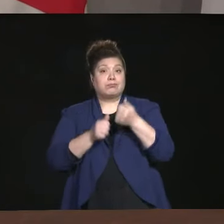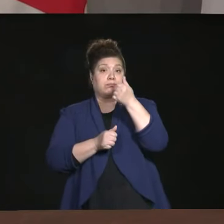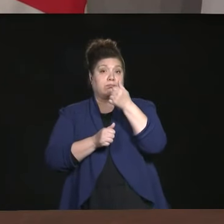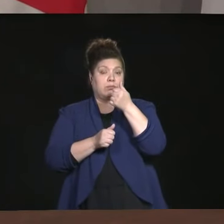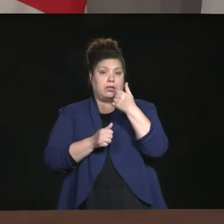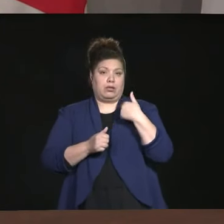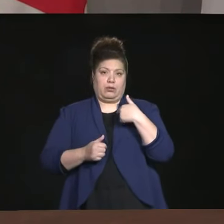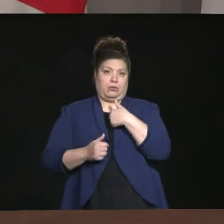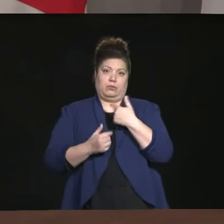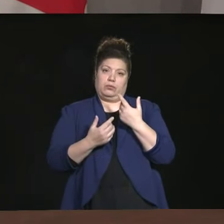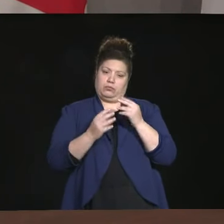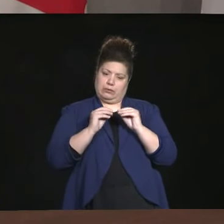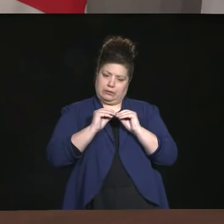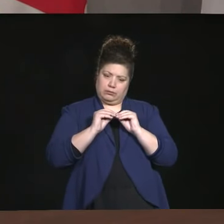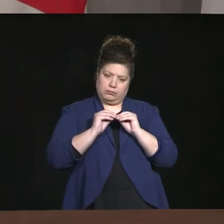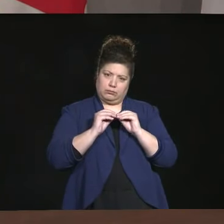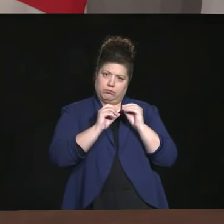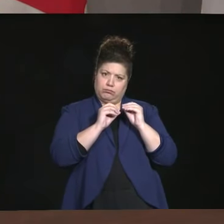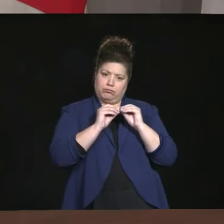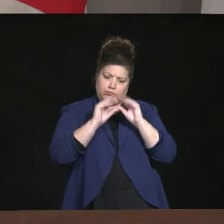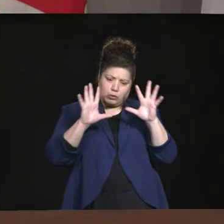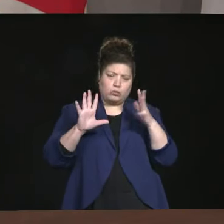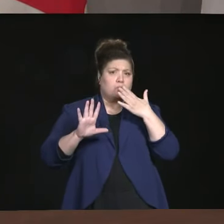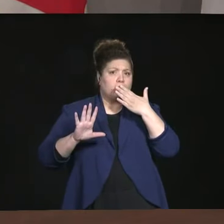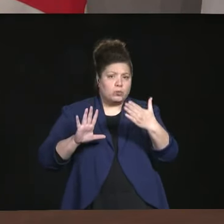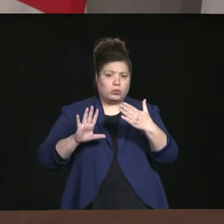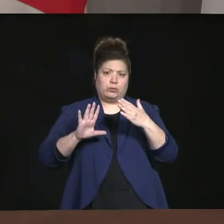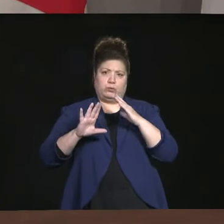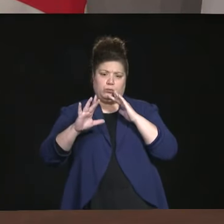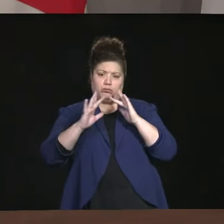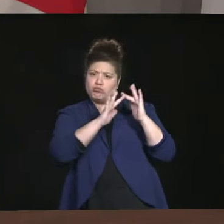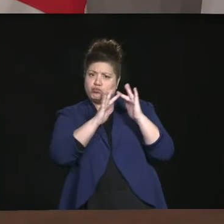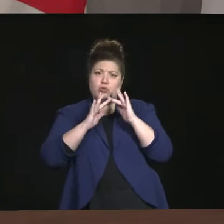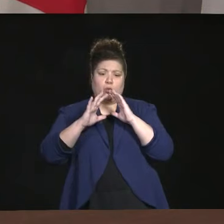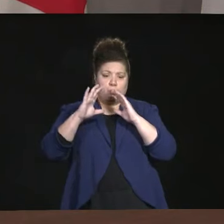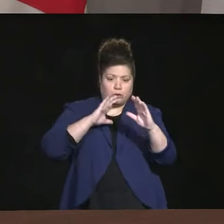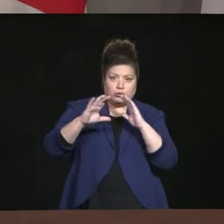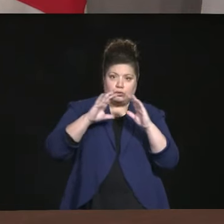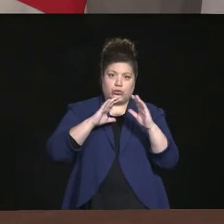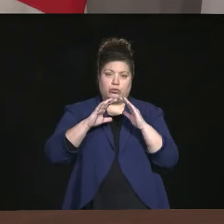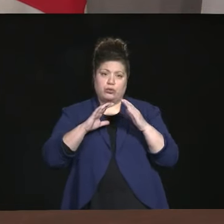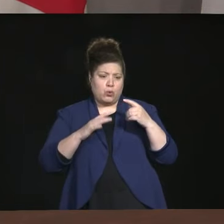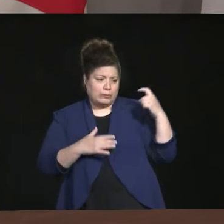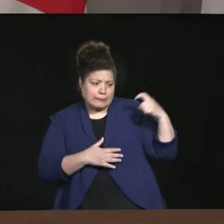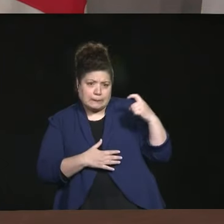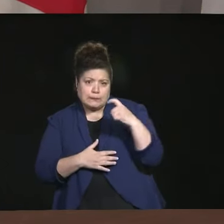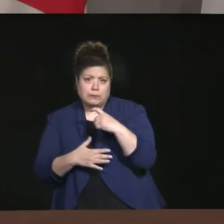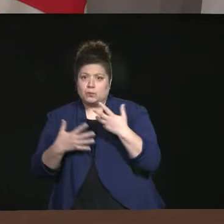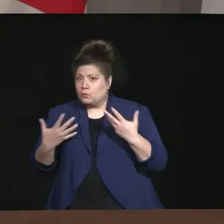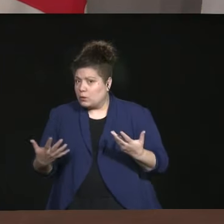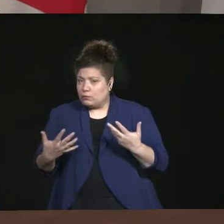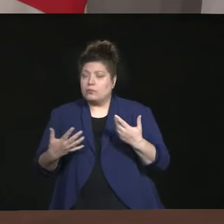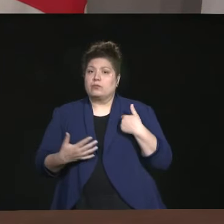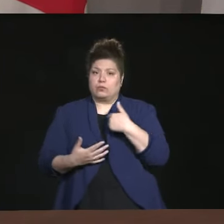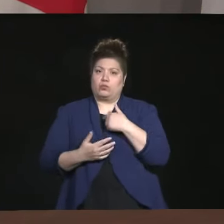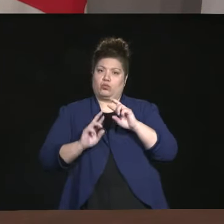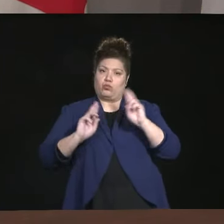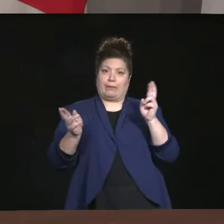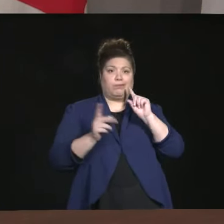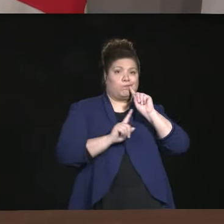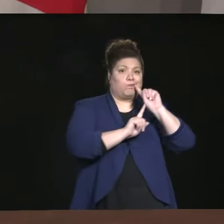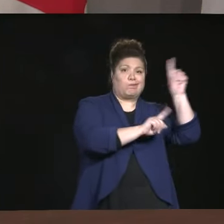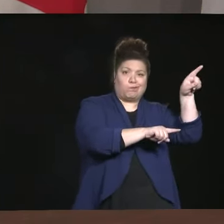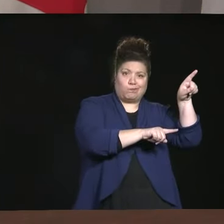bien établies en ce qui concerne l'approvisionnement, en plus du travail effectué par les ministres de